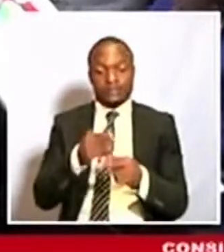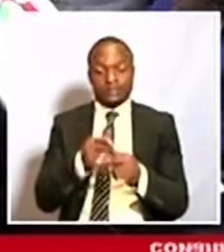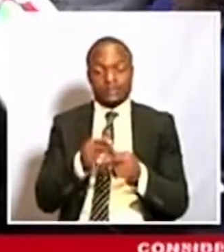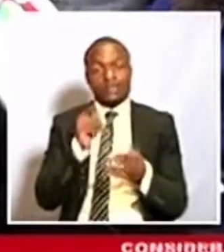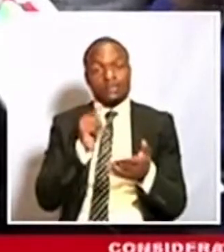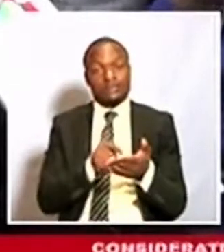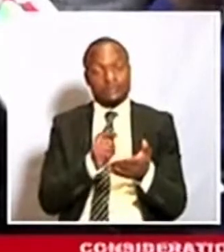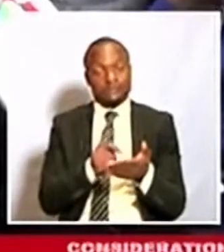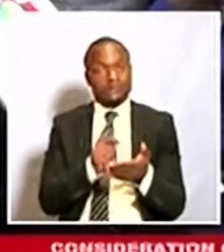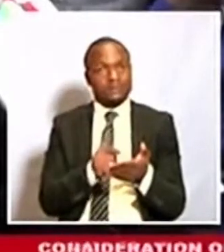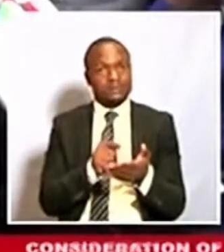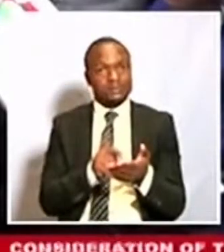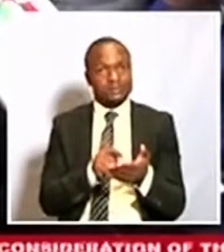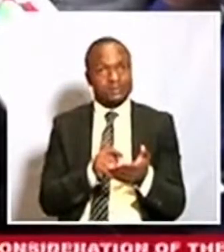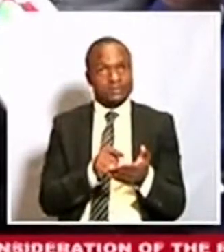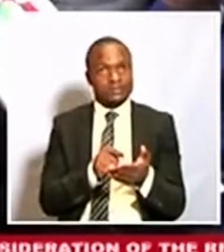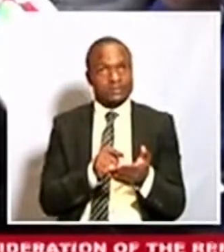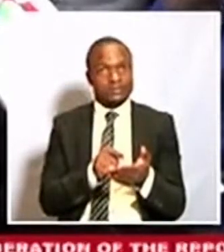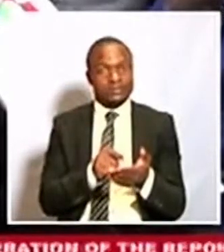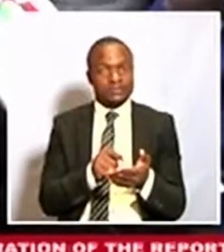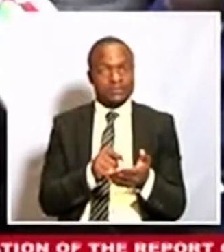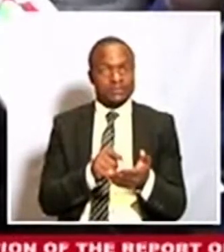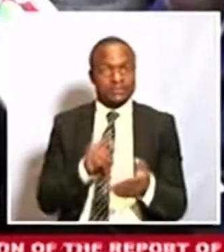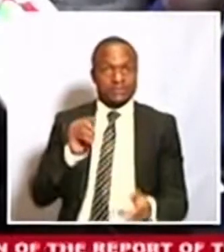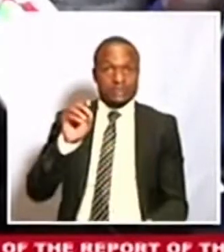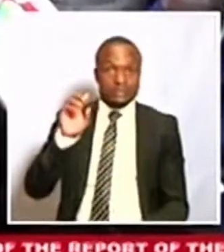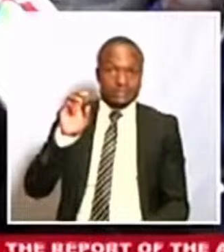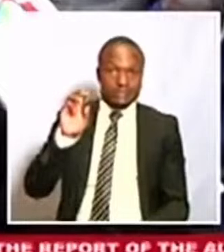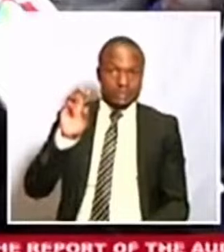The names are S. The man- Mwanza,